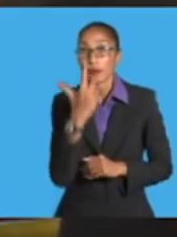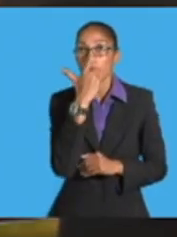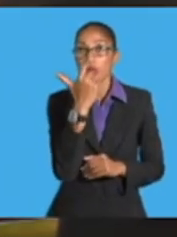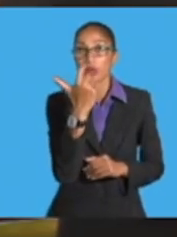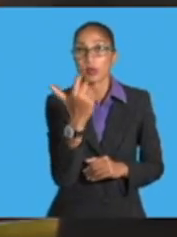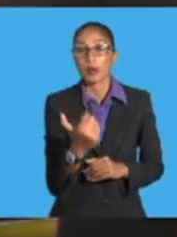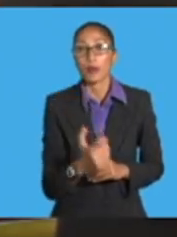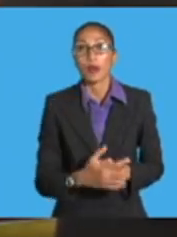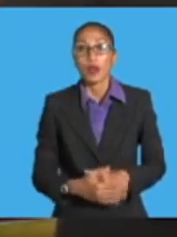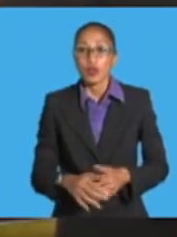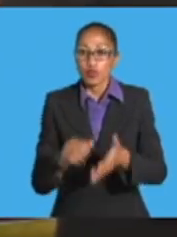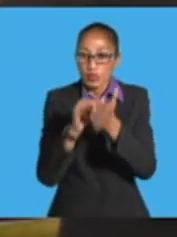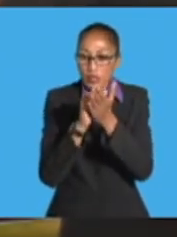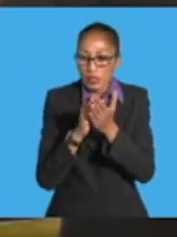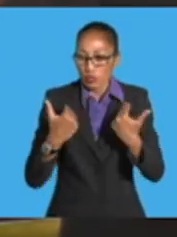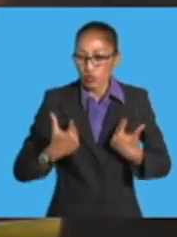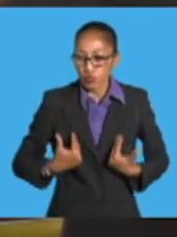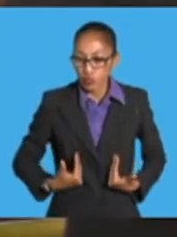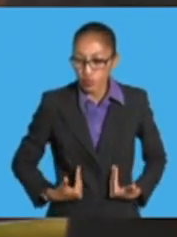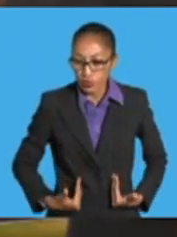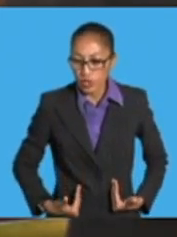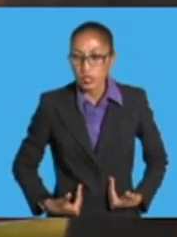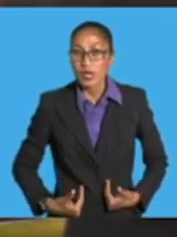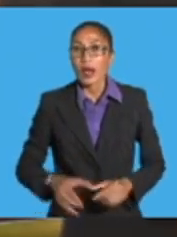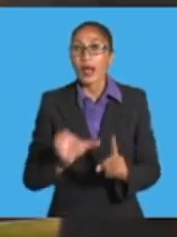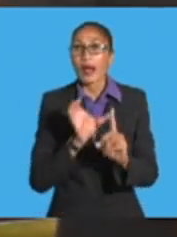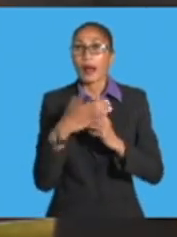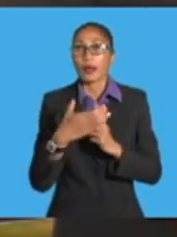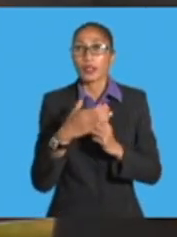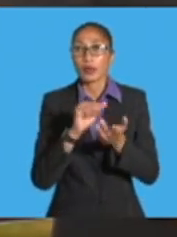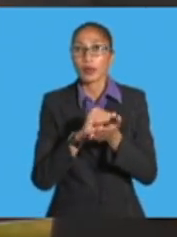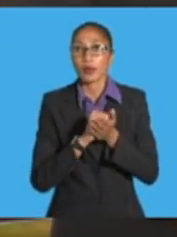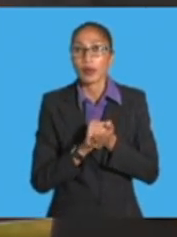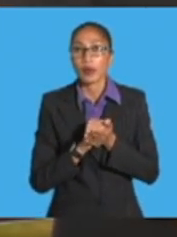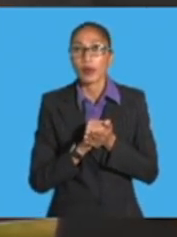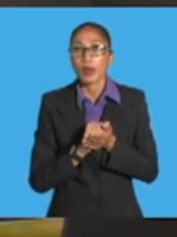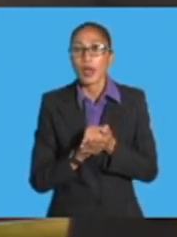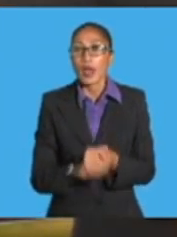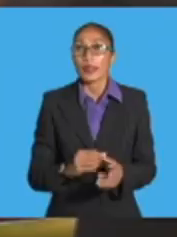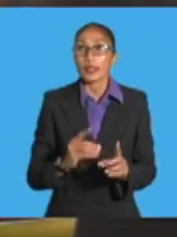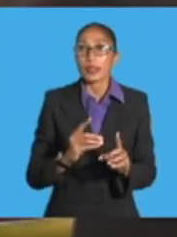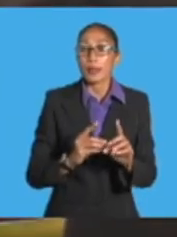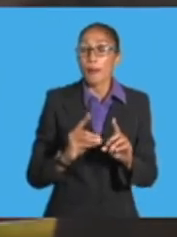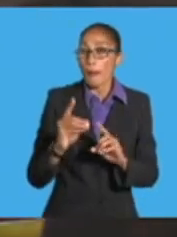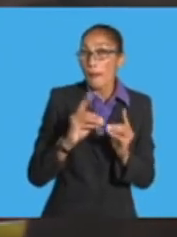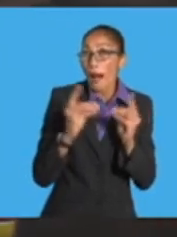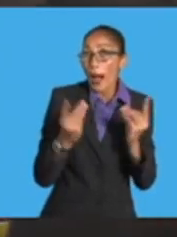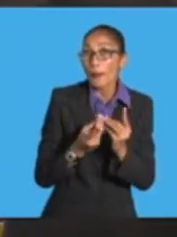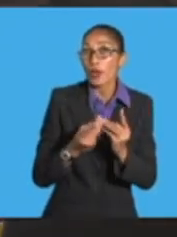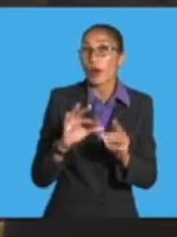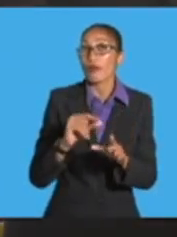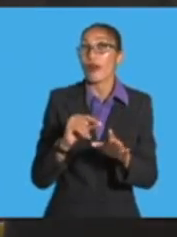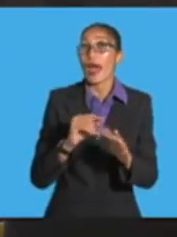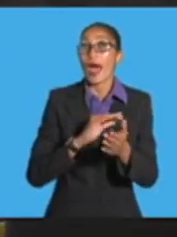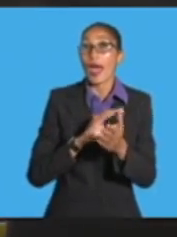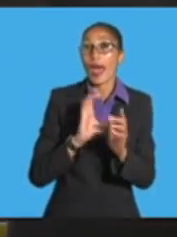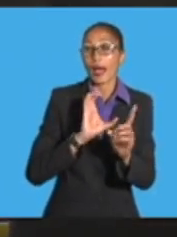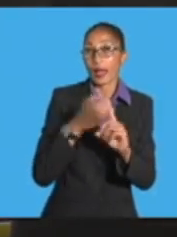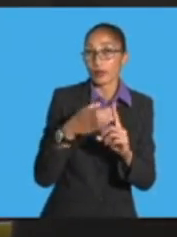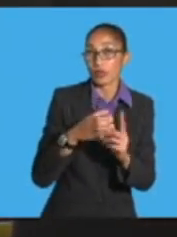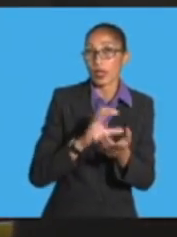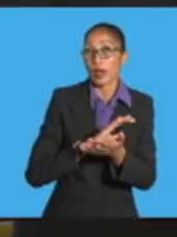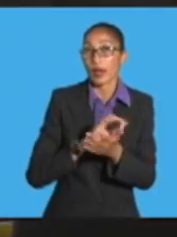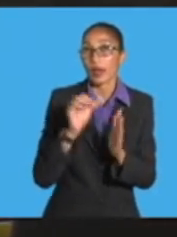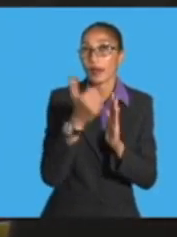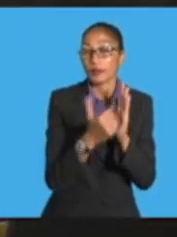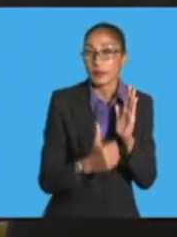important to preserve our rich cultural history. The Department of Heritage and Arts continues to work with the